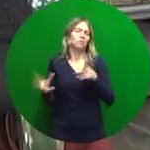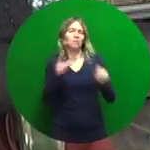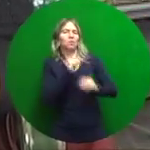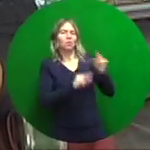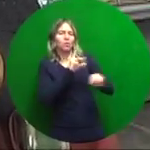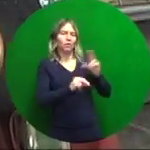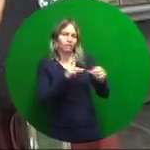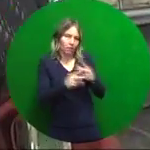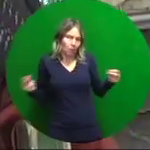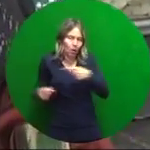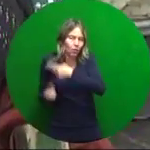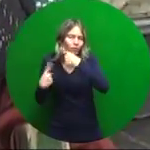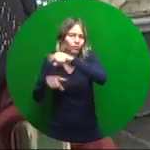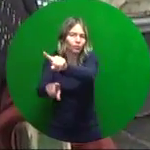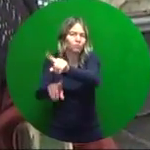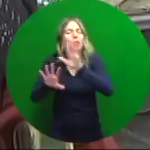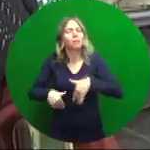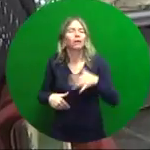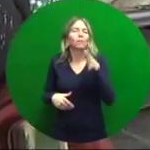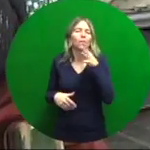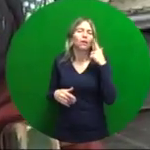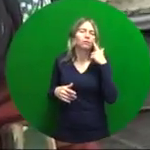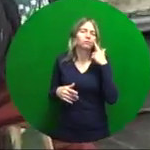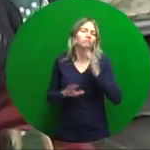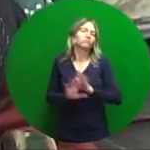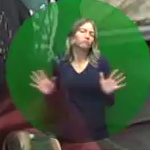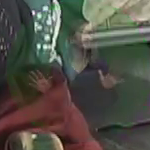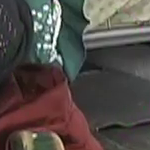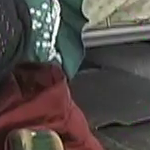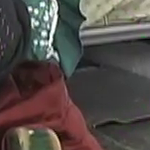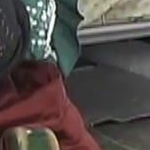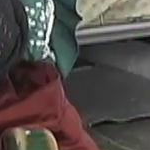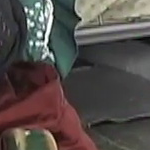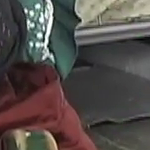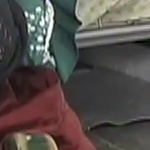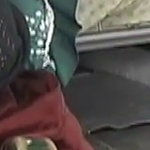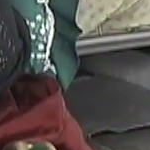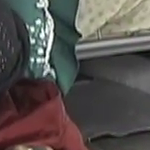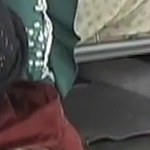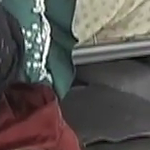plane, and that's when he's not going back to school yet.